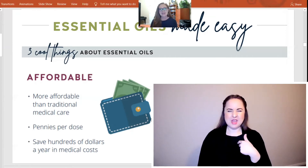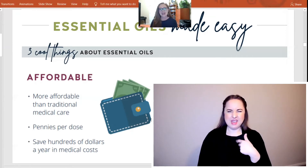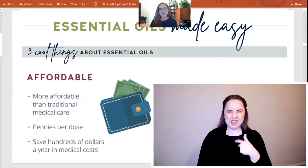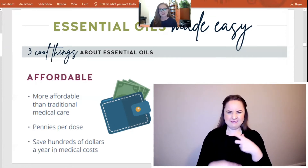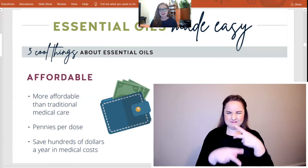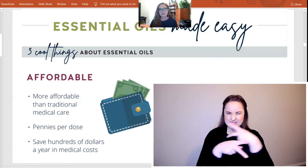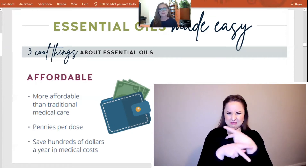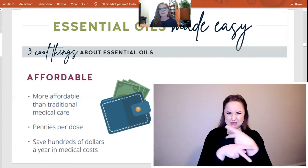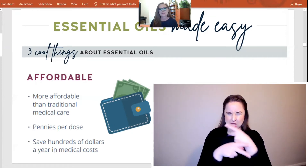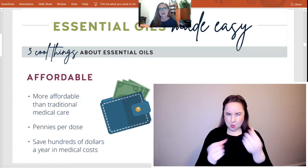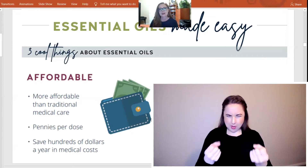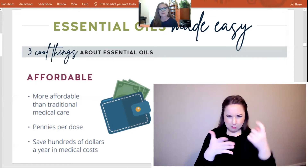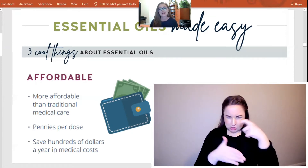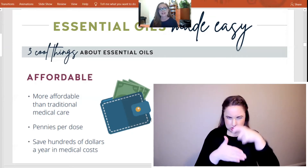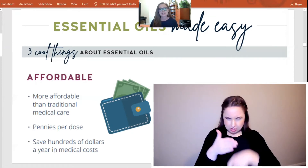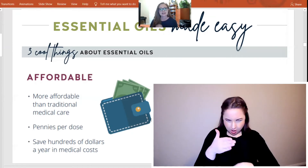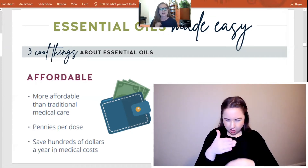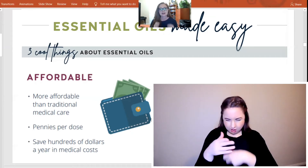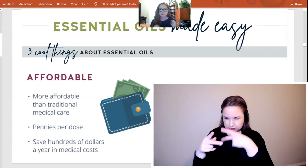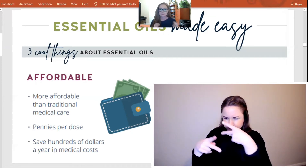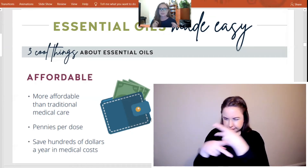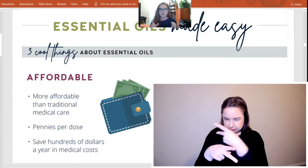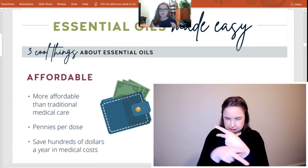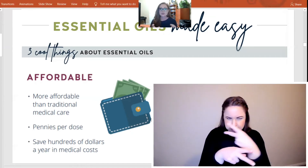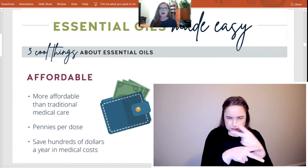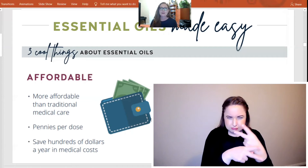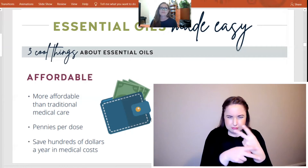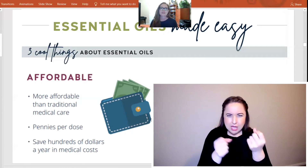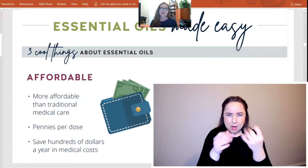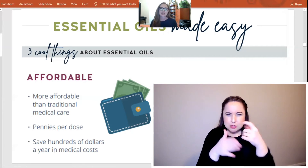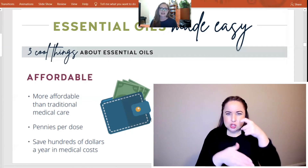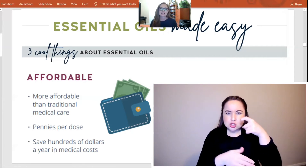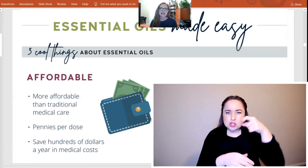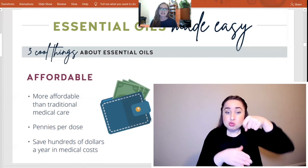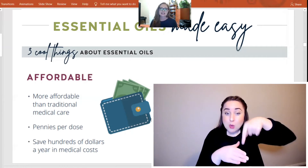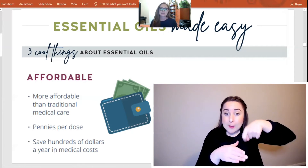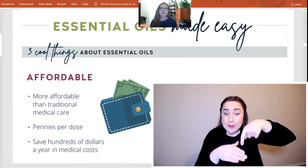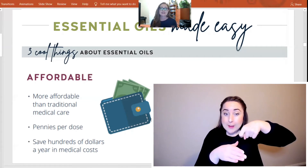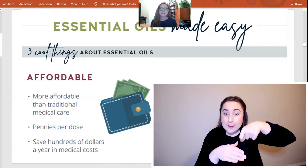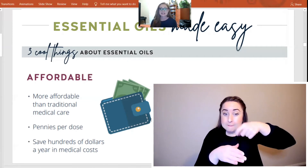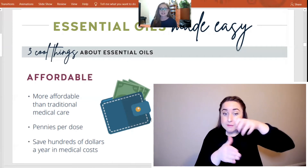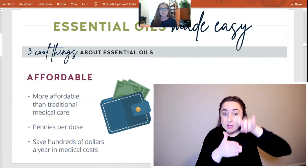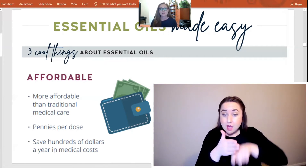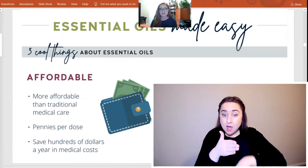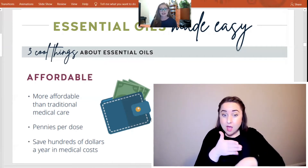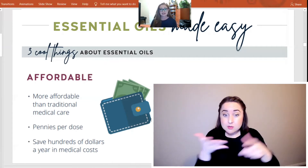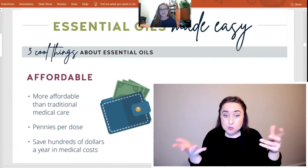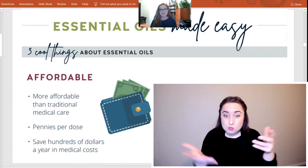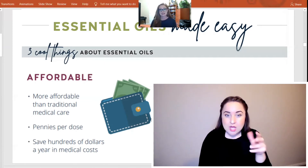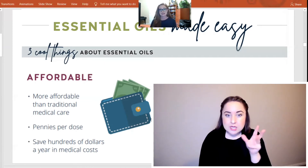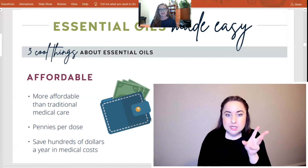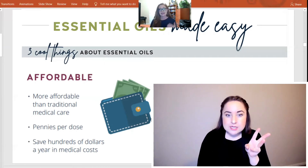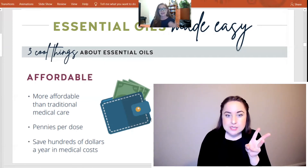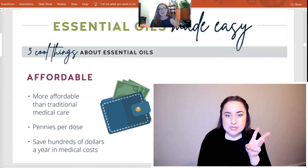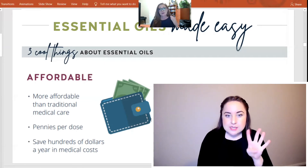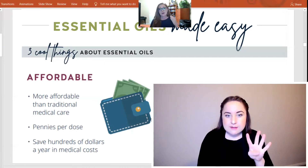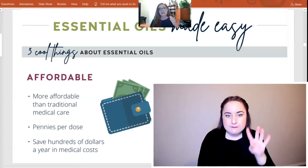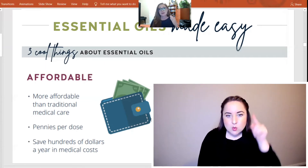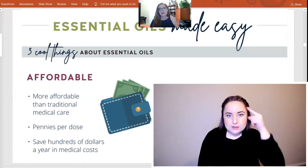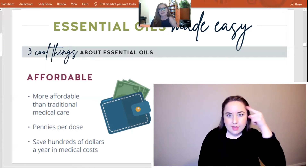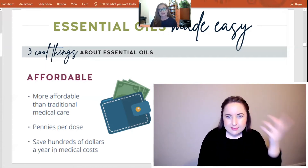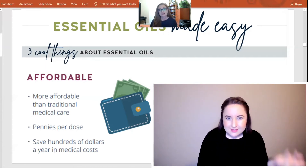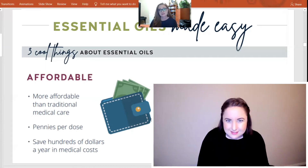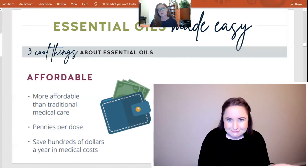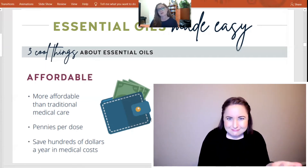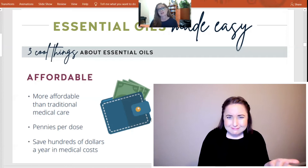up after a price per drop and I spent 64 cents. So